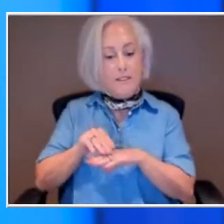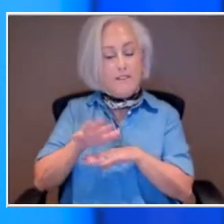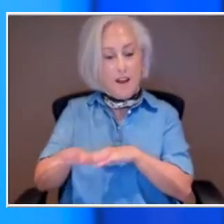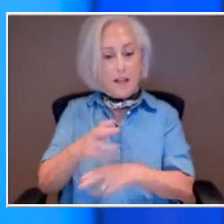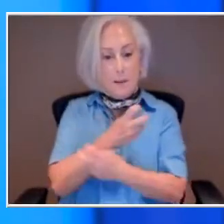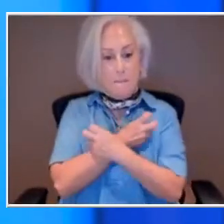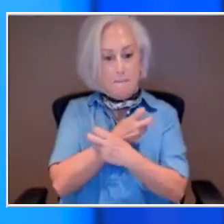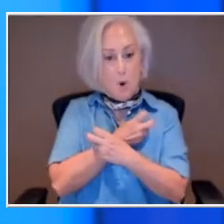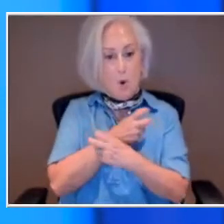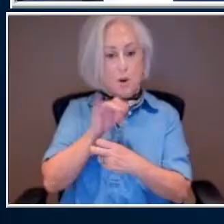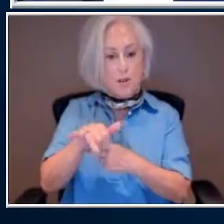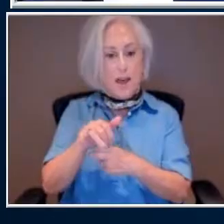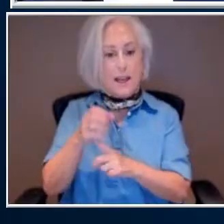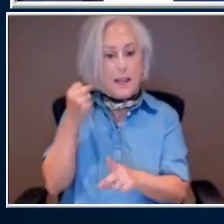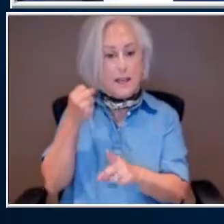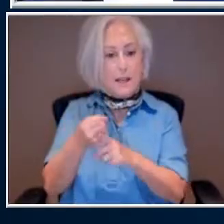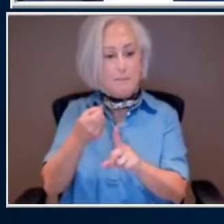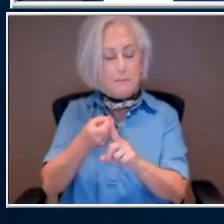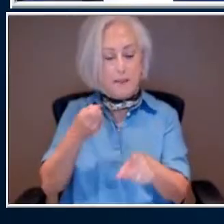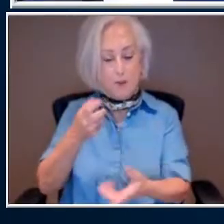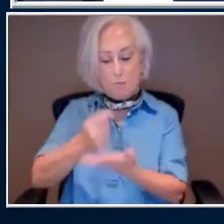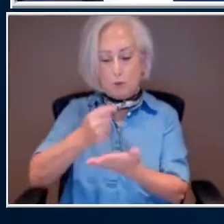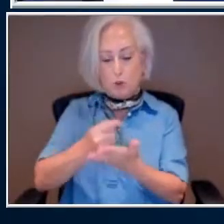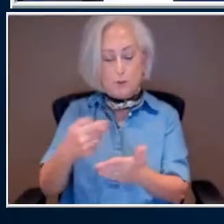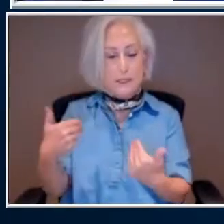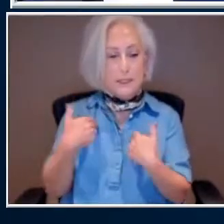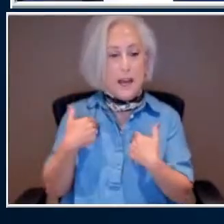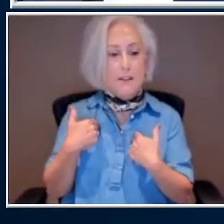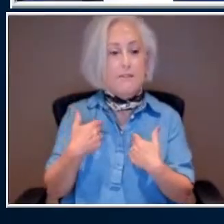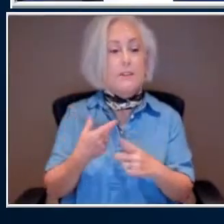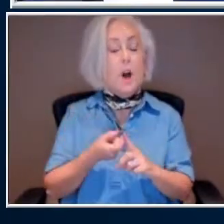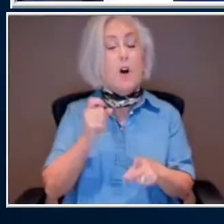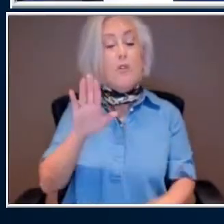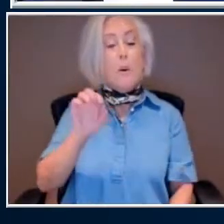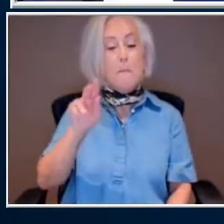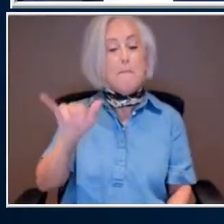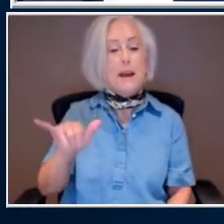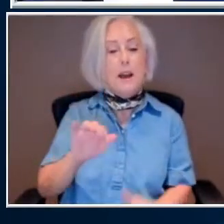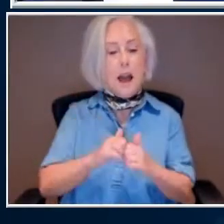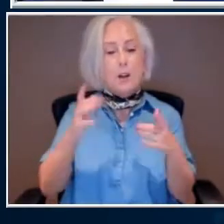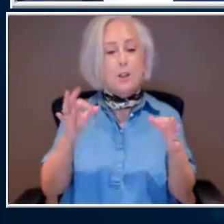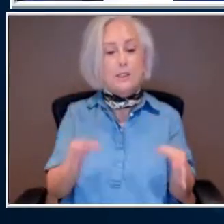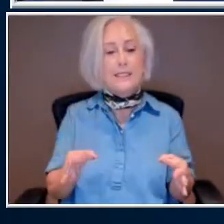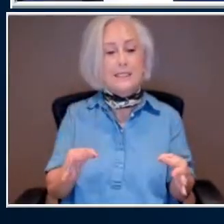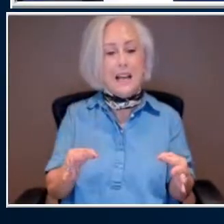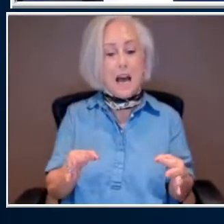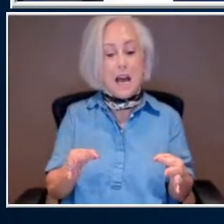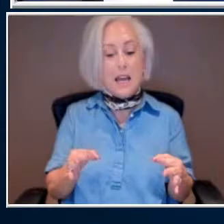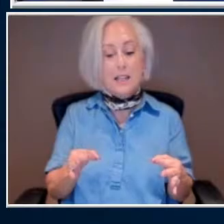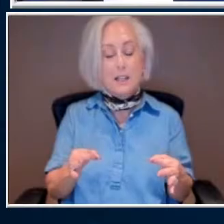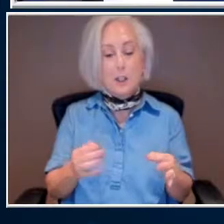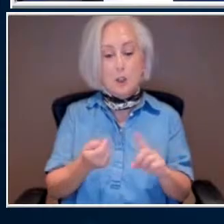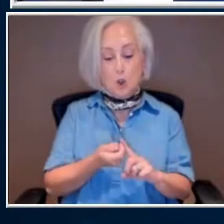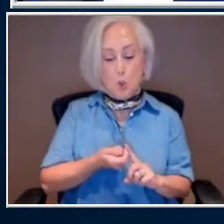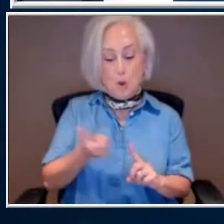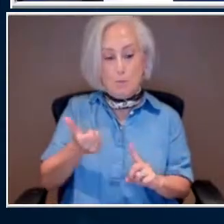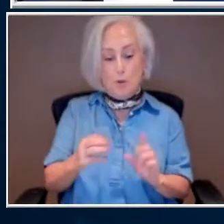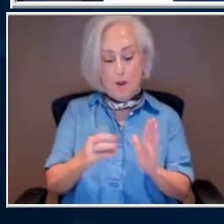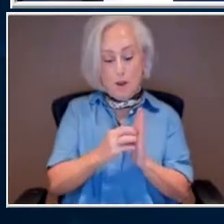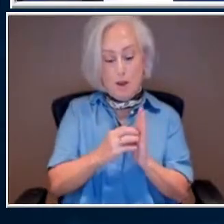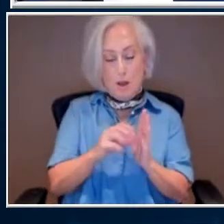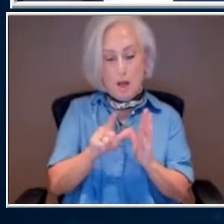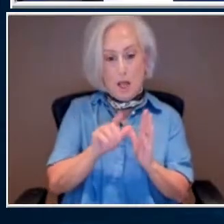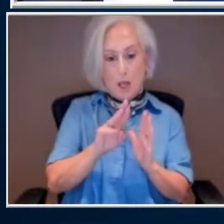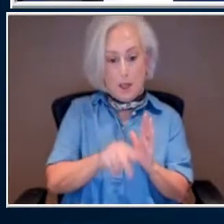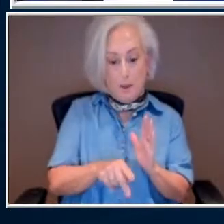given. This question is from Becca. When do you decide between a lumpectomy and a mastectomy? Isn't it always better to